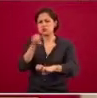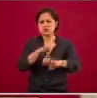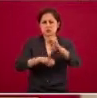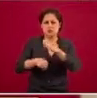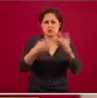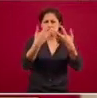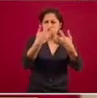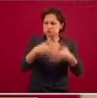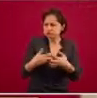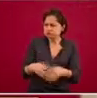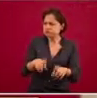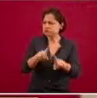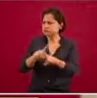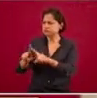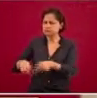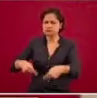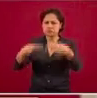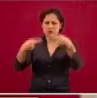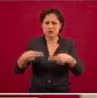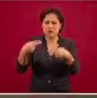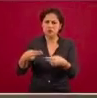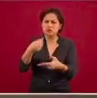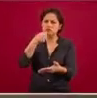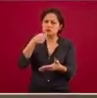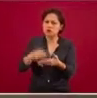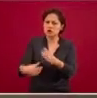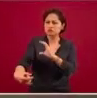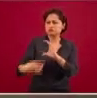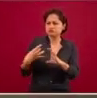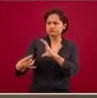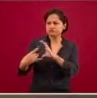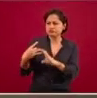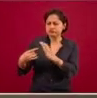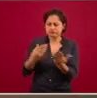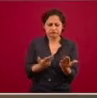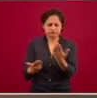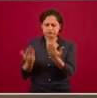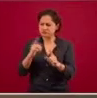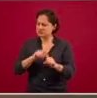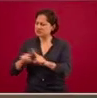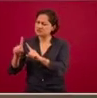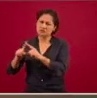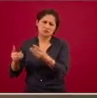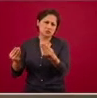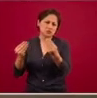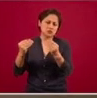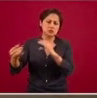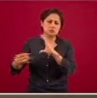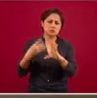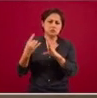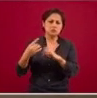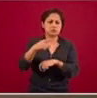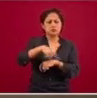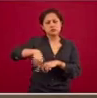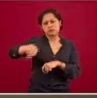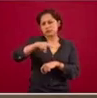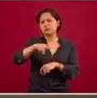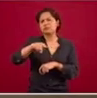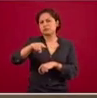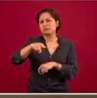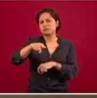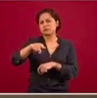extensive collection of petitions, of letters that are all very respectable, all very